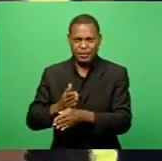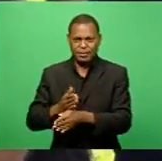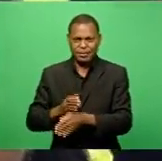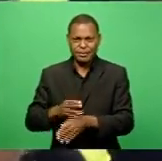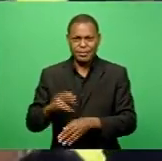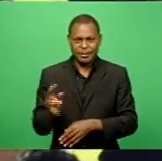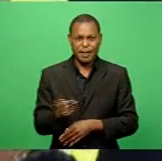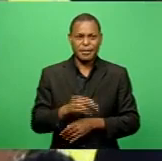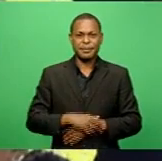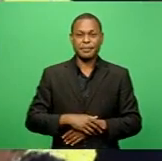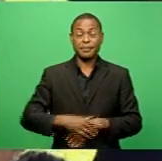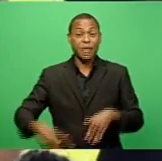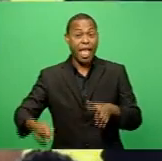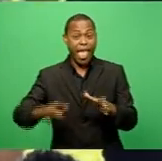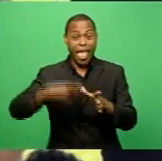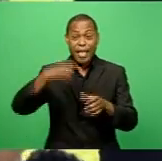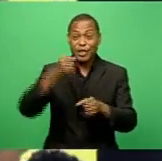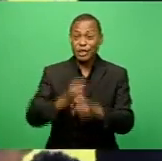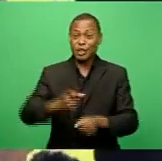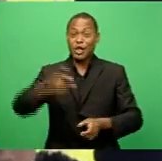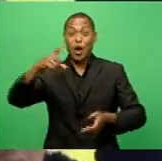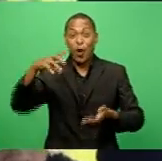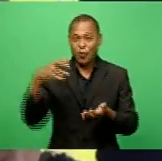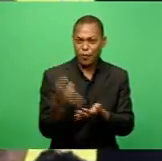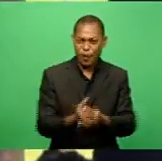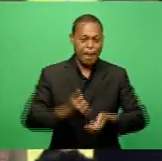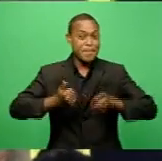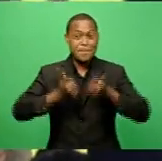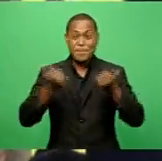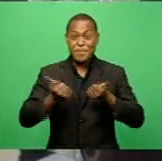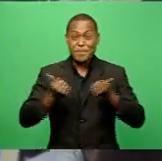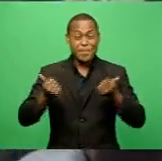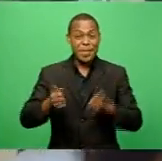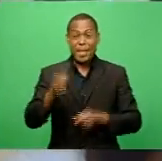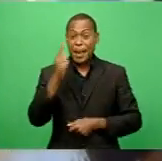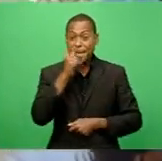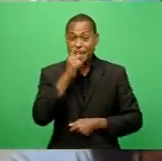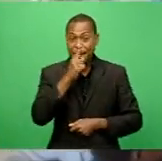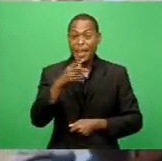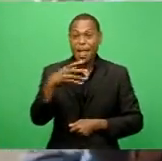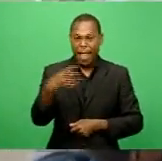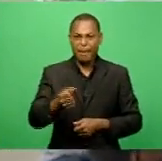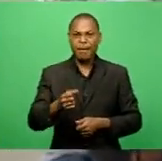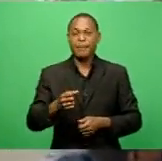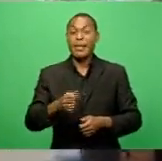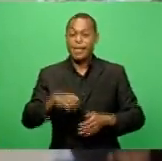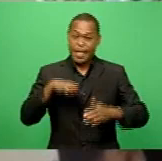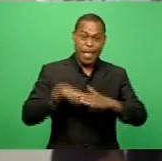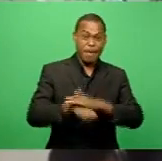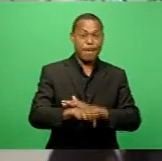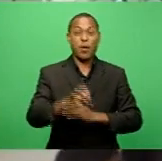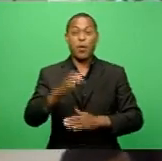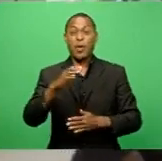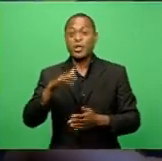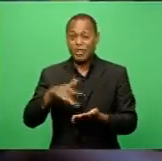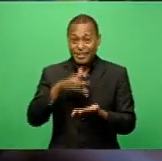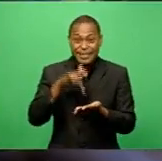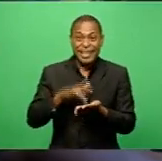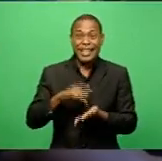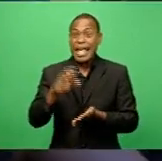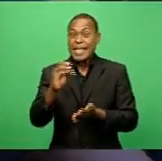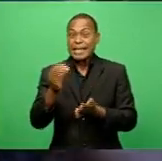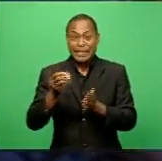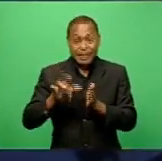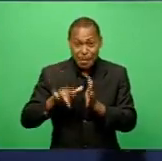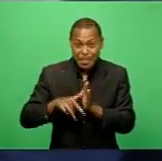accord. Sayed Qayyum confirms many people will be taking shelter at the evacuation centers for some time, considering the extent